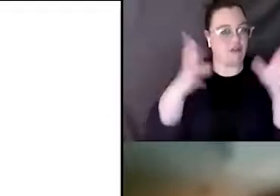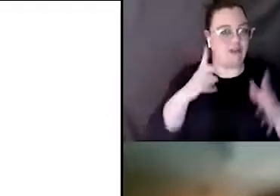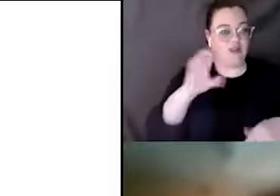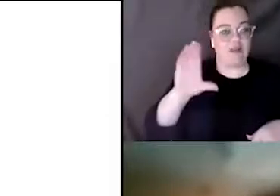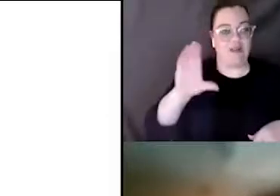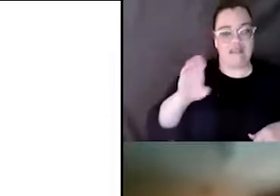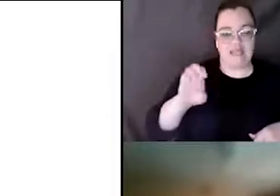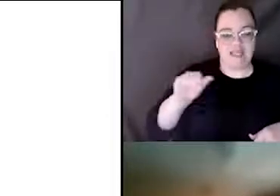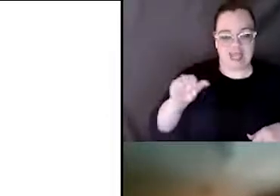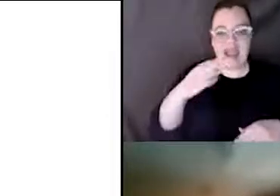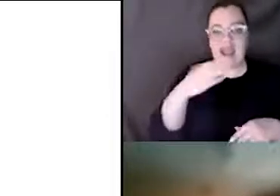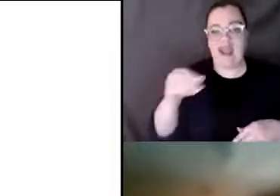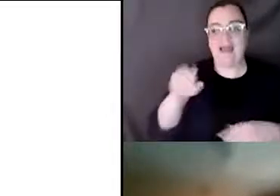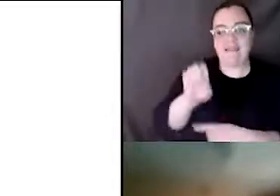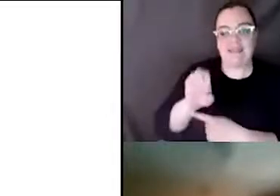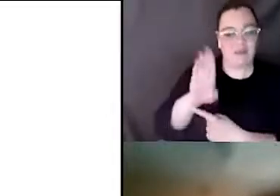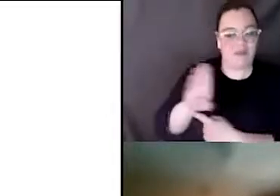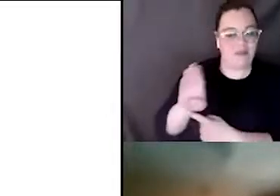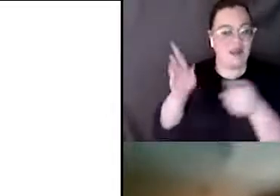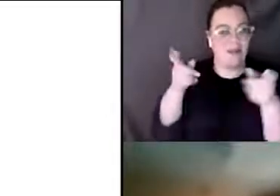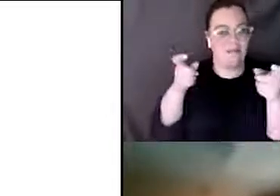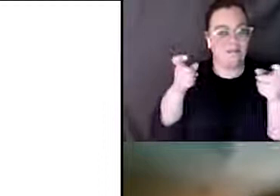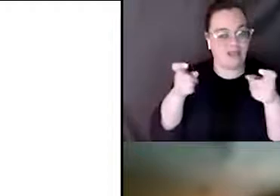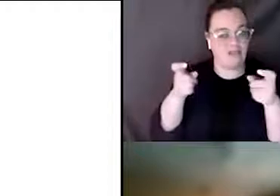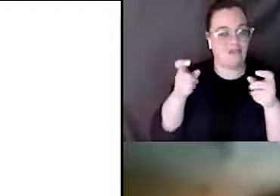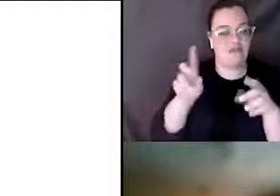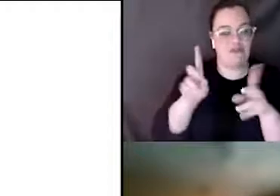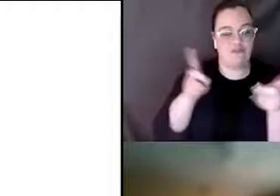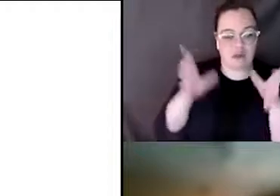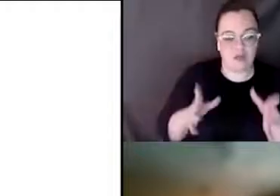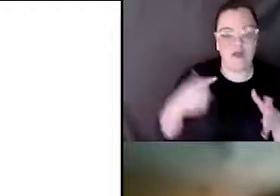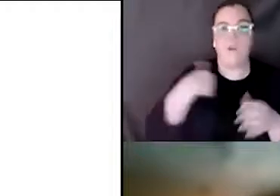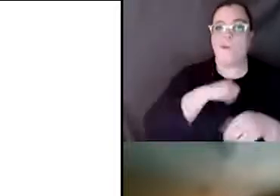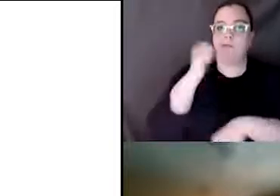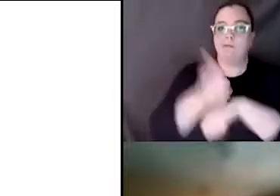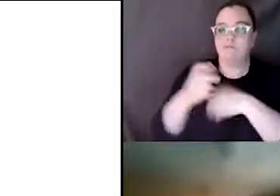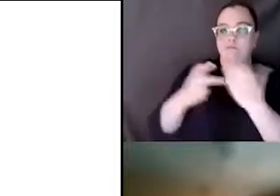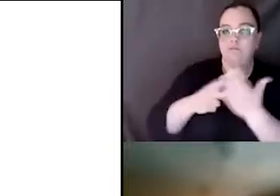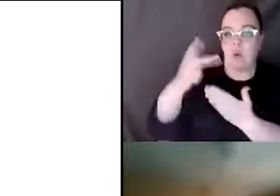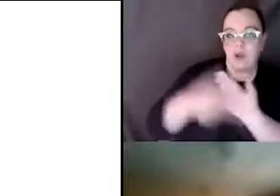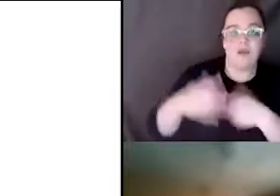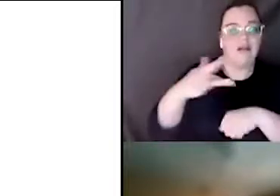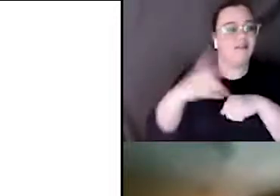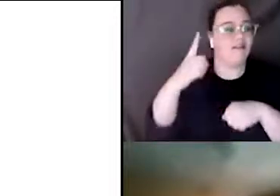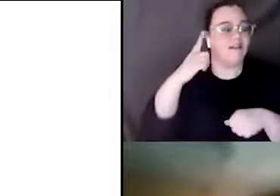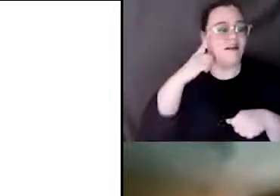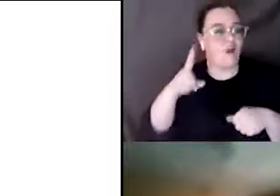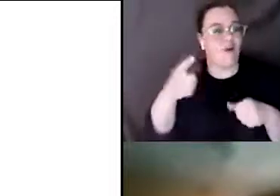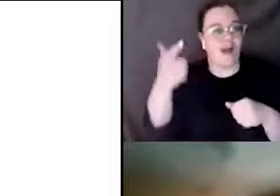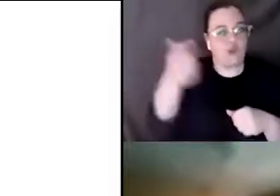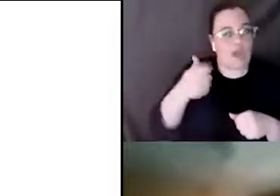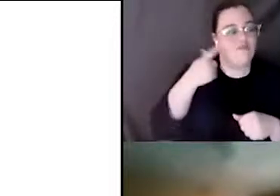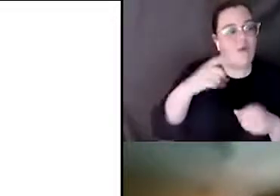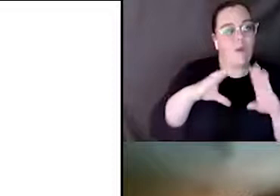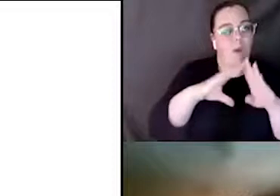the EBB Managing Director. So what we do is have a program that's available for grants for homeowners, and specifically